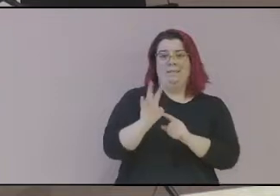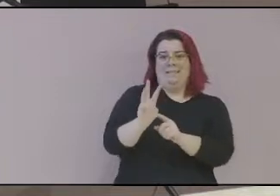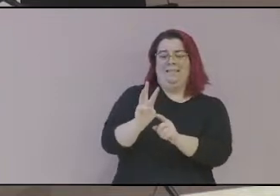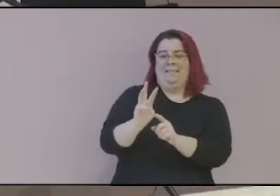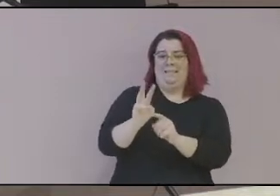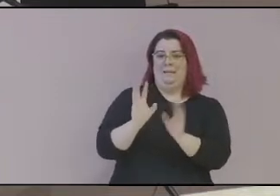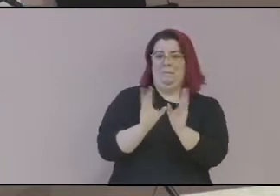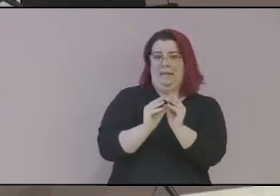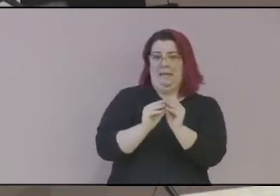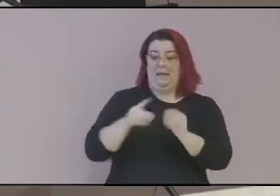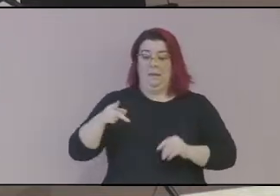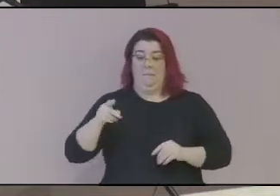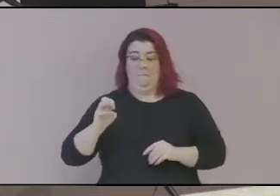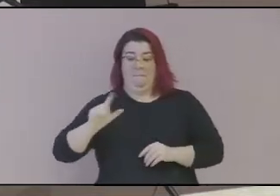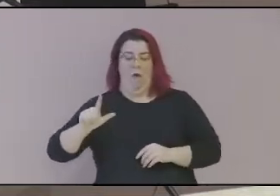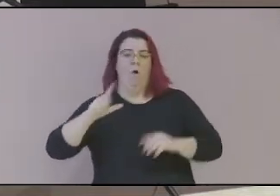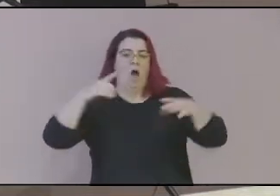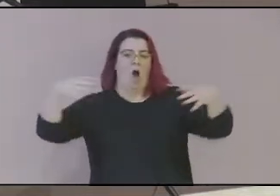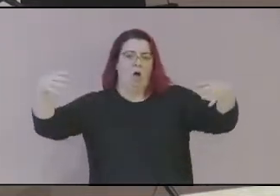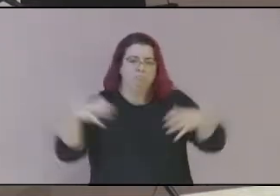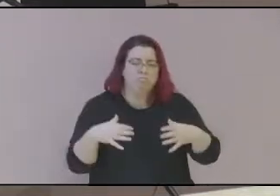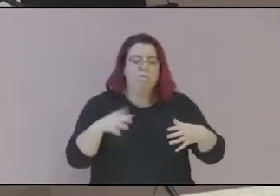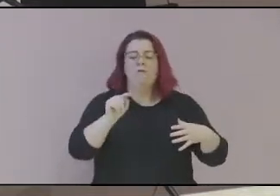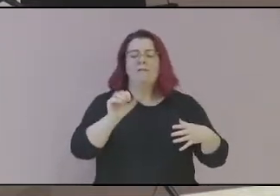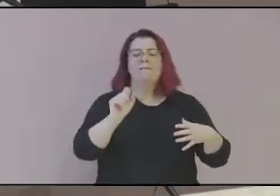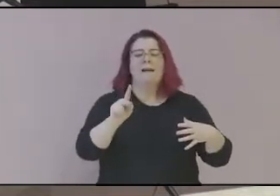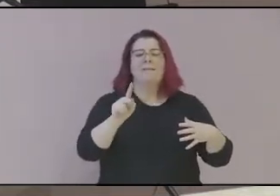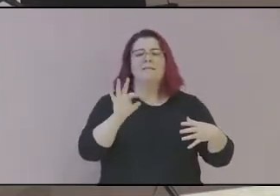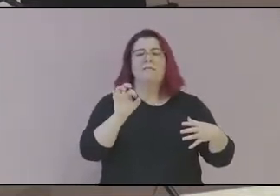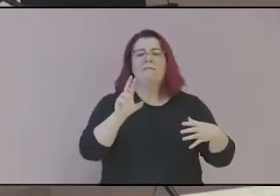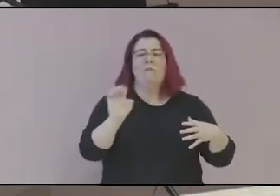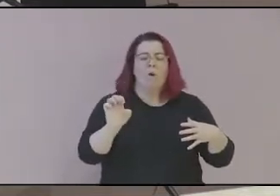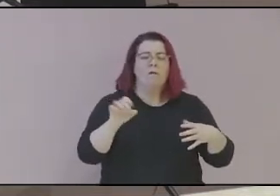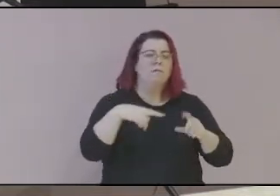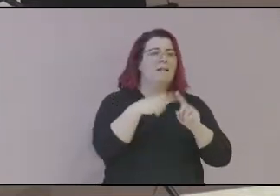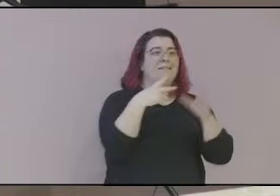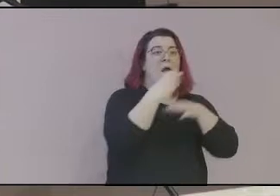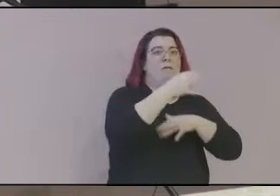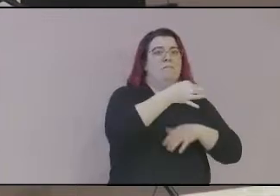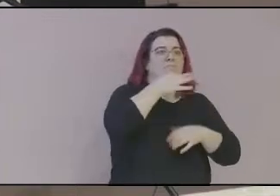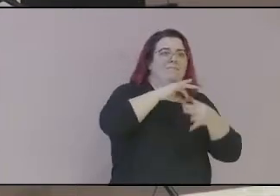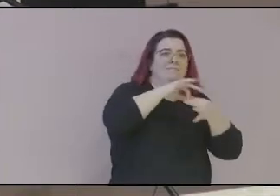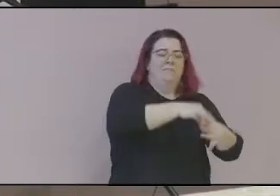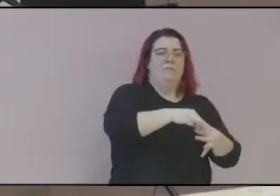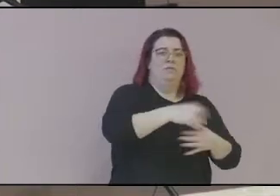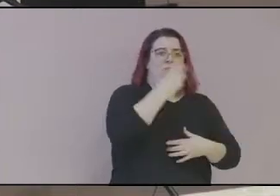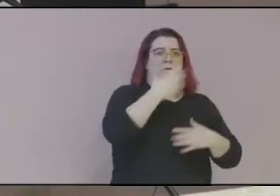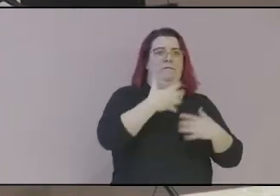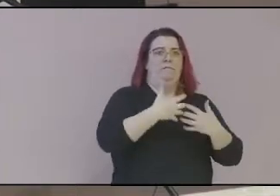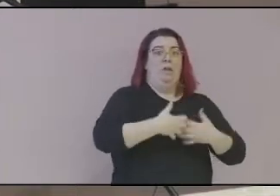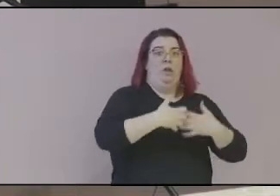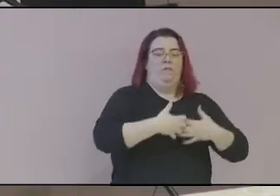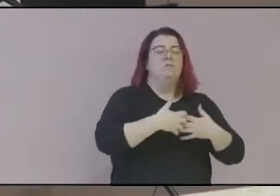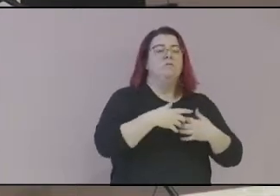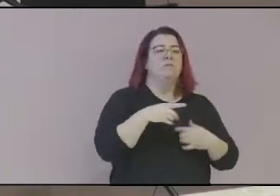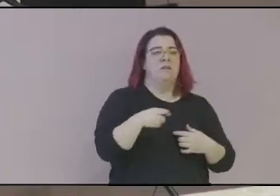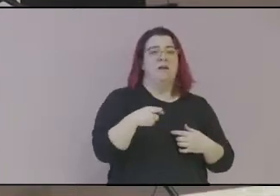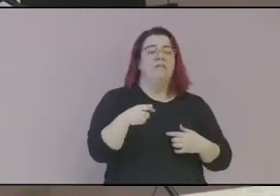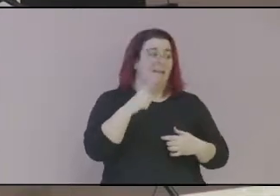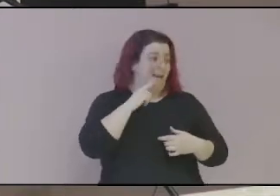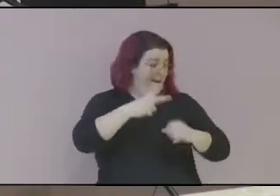Powell convened between task force members and a group of outside experts on ventilators were archived without their knowledge. They